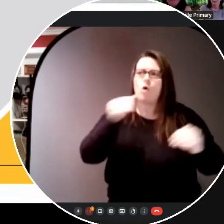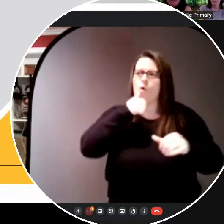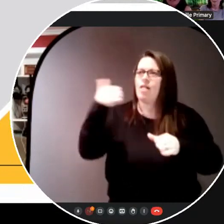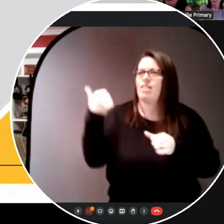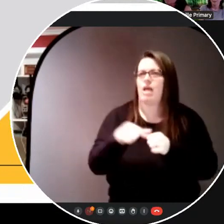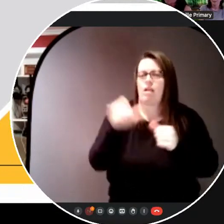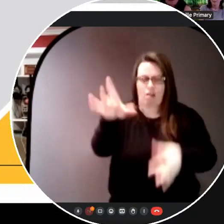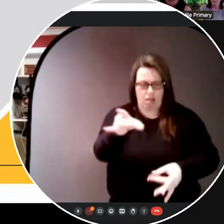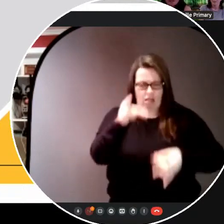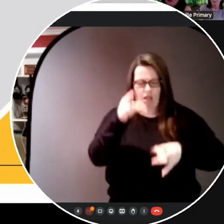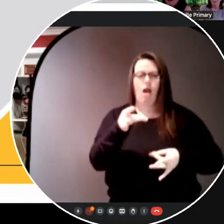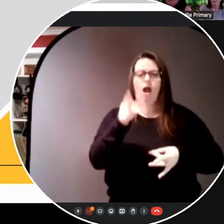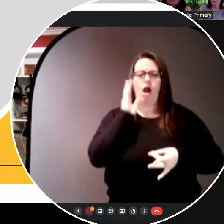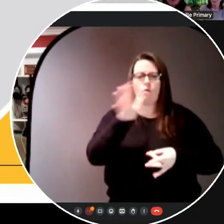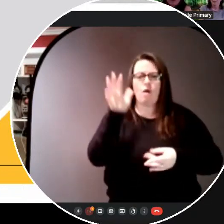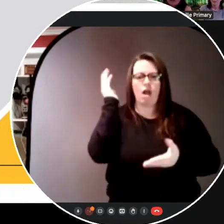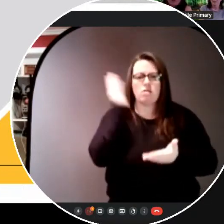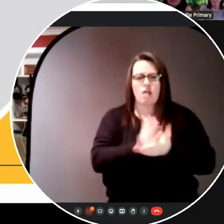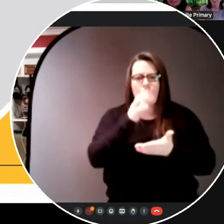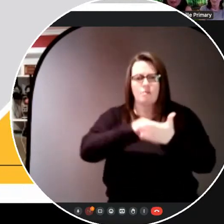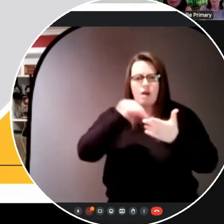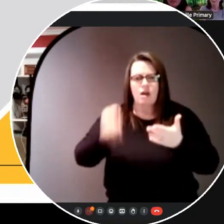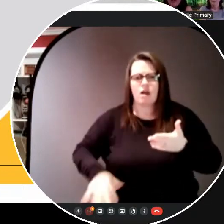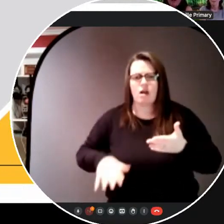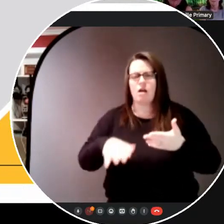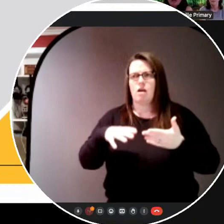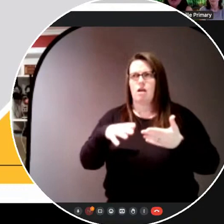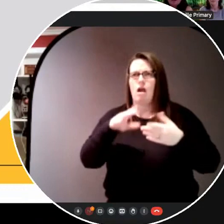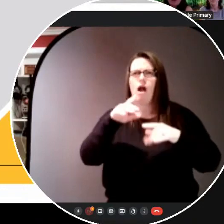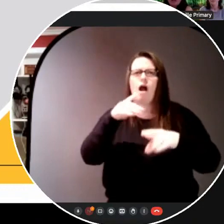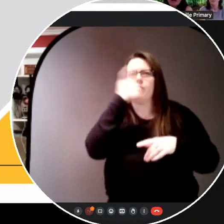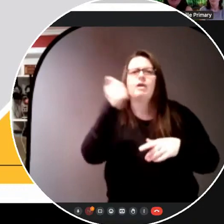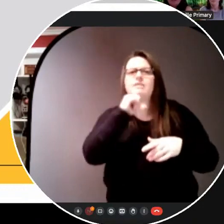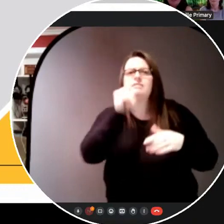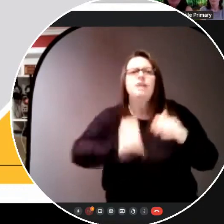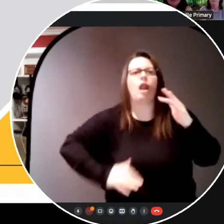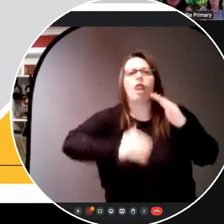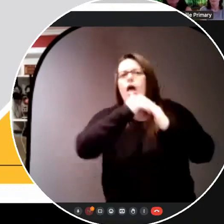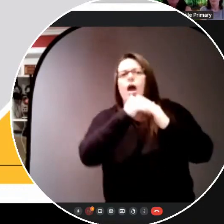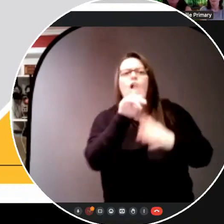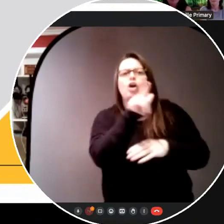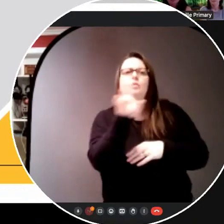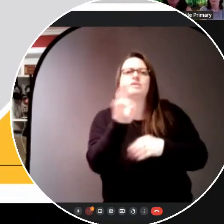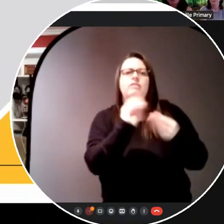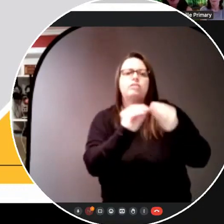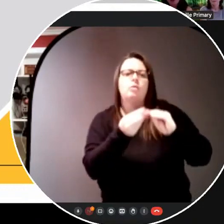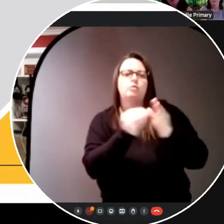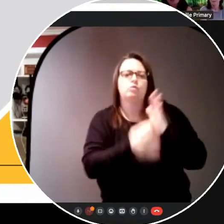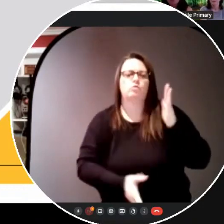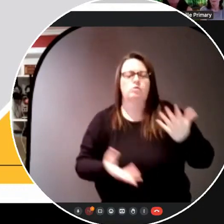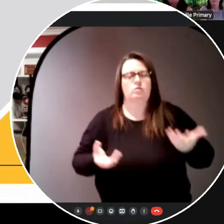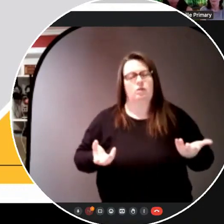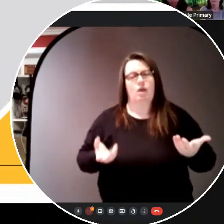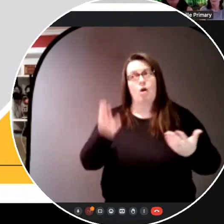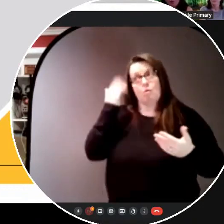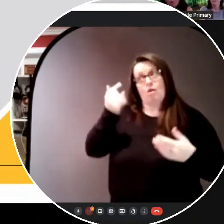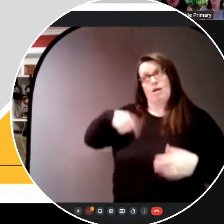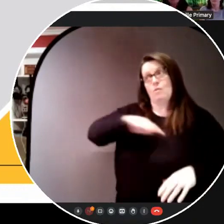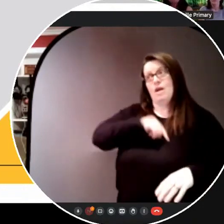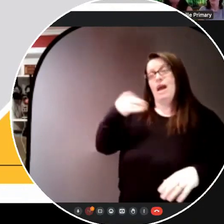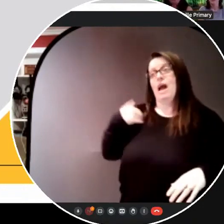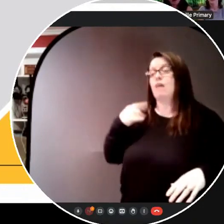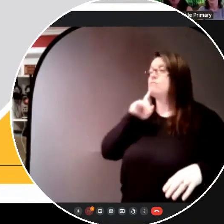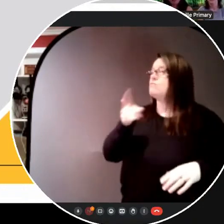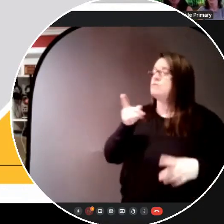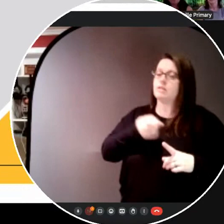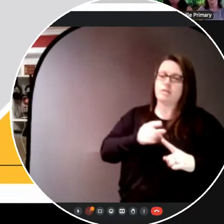rescinded based on class size or the 27, because we have a unique heritage and culture that